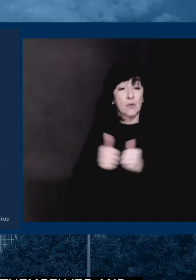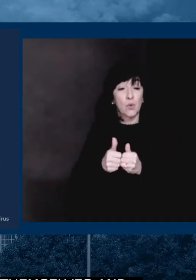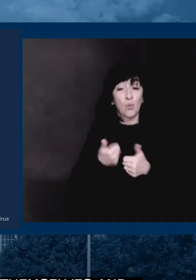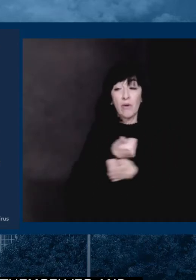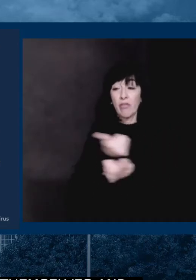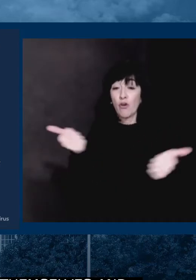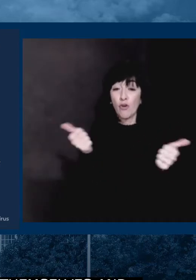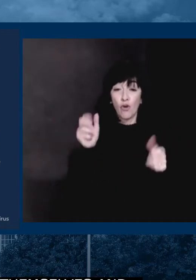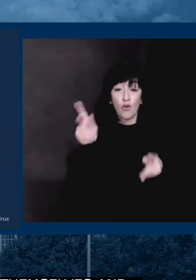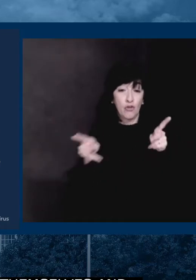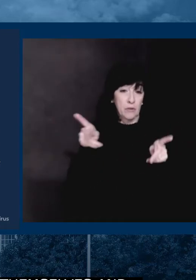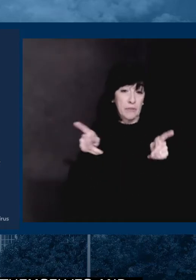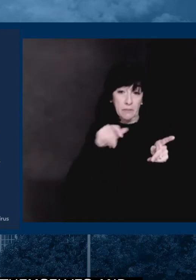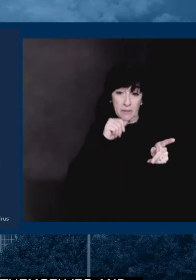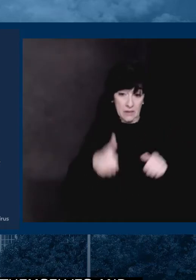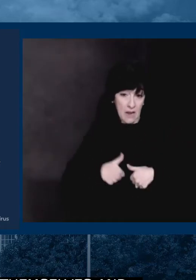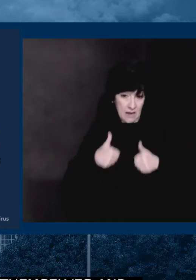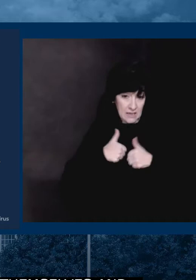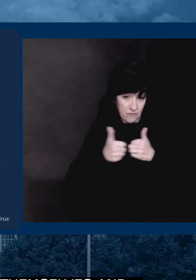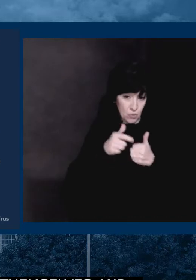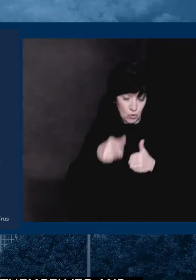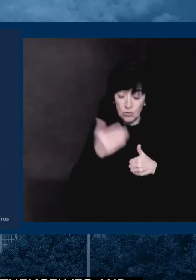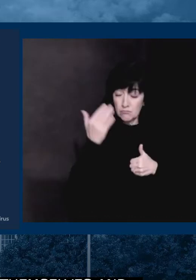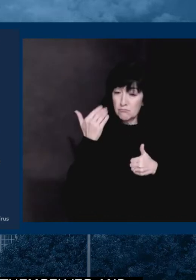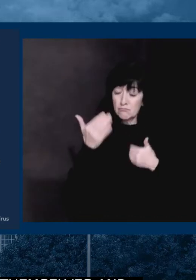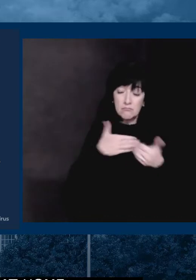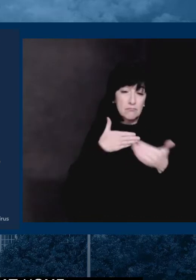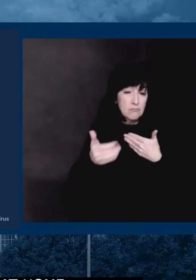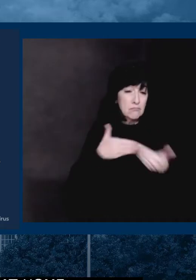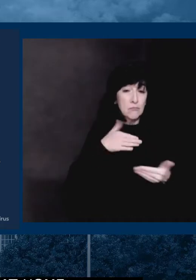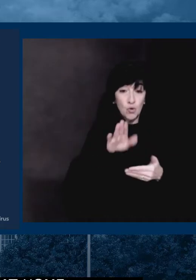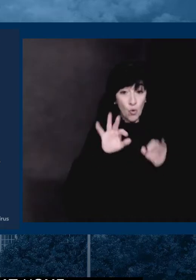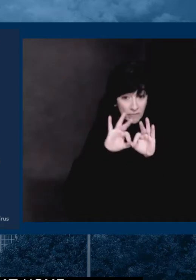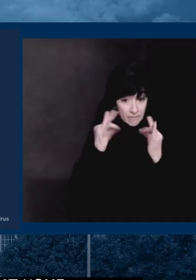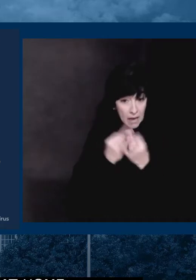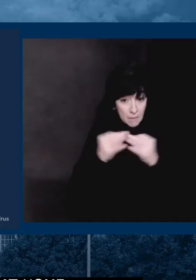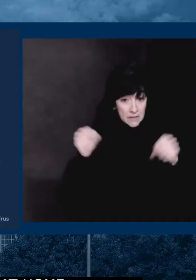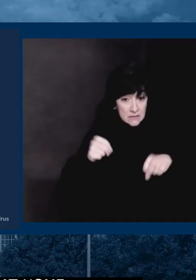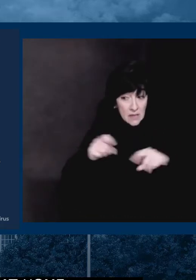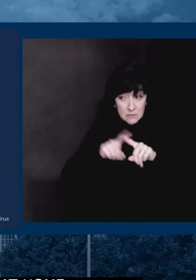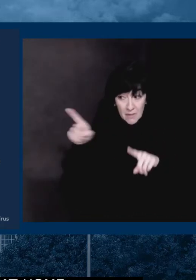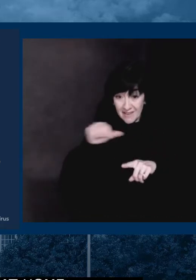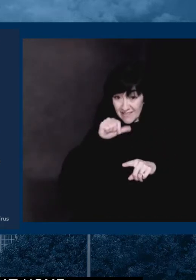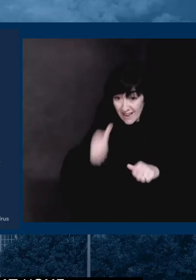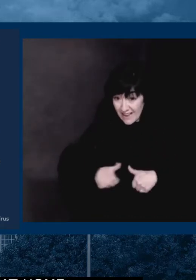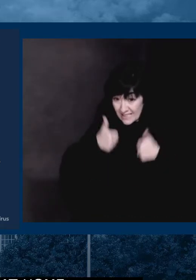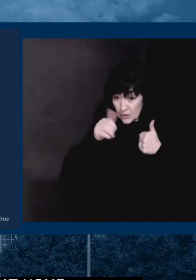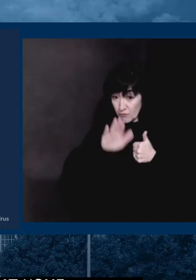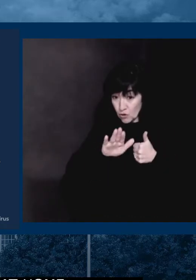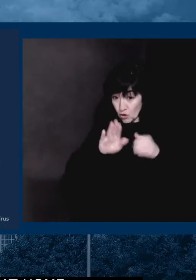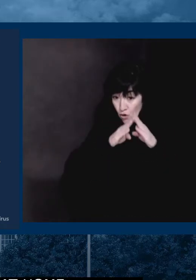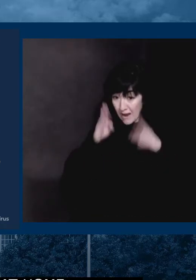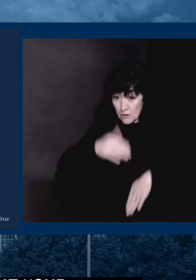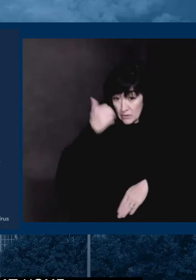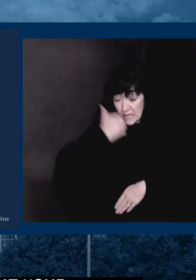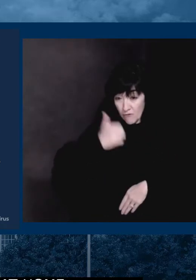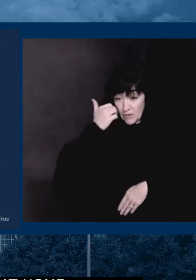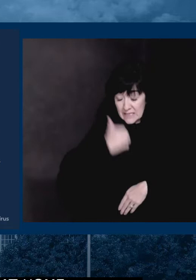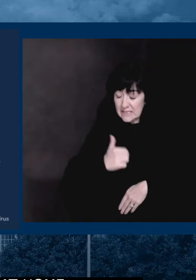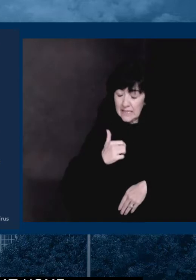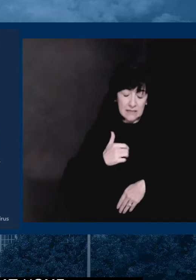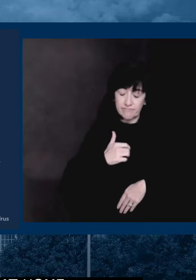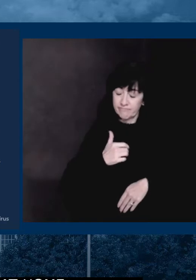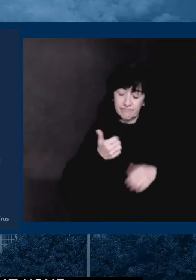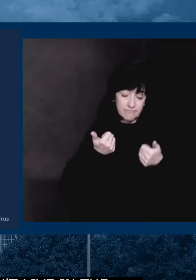members that don't live in the household where you are, make sure that you're avoiding those, getting folks